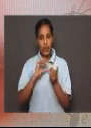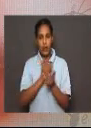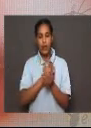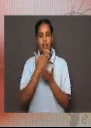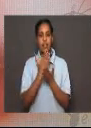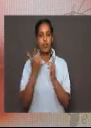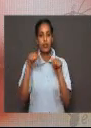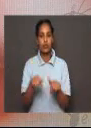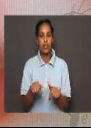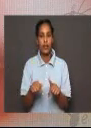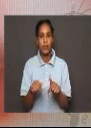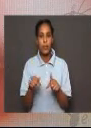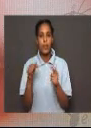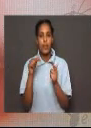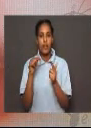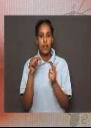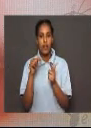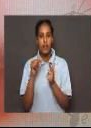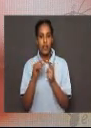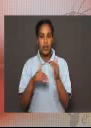of our lesson for today.